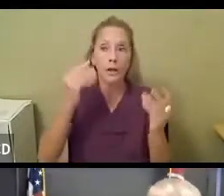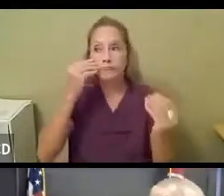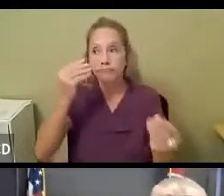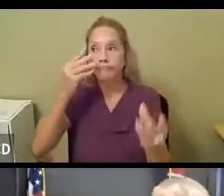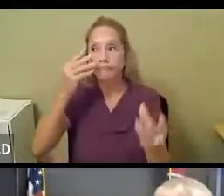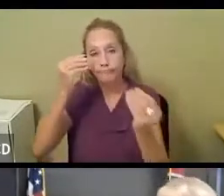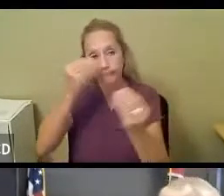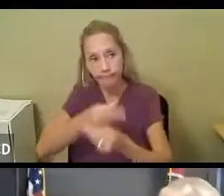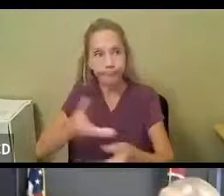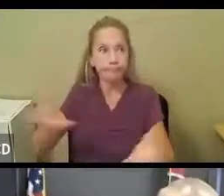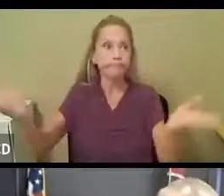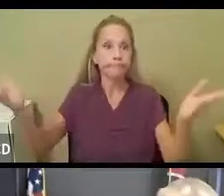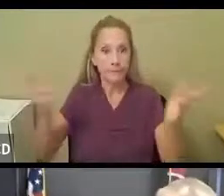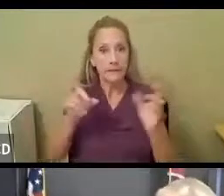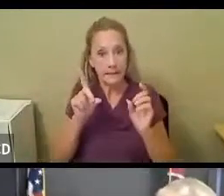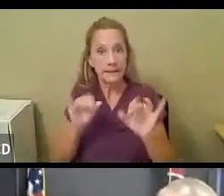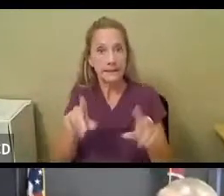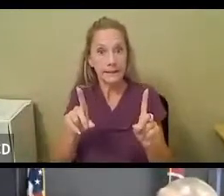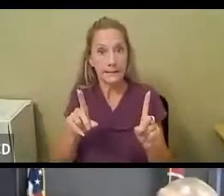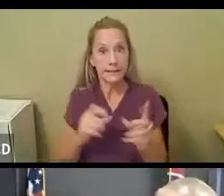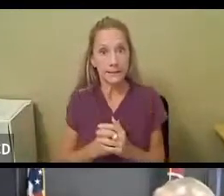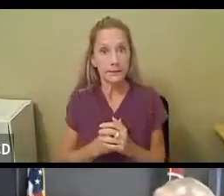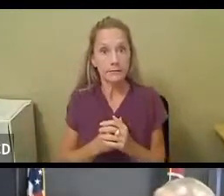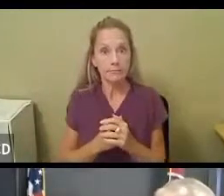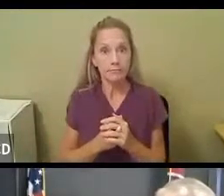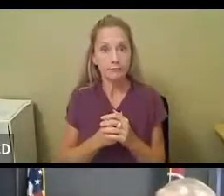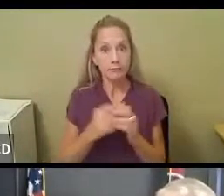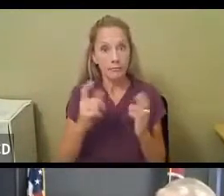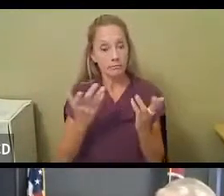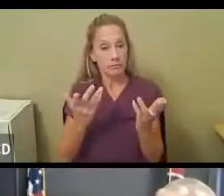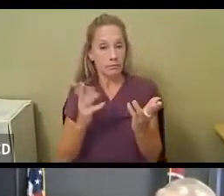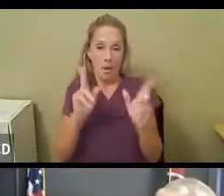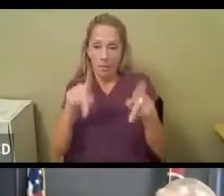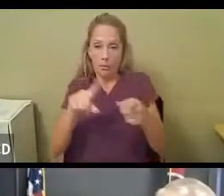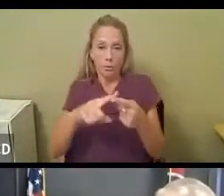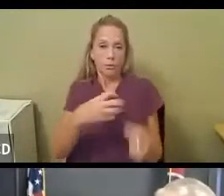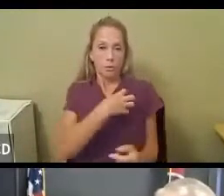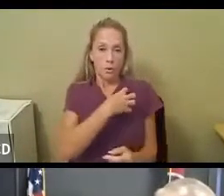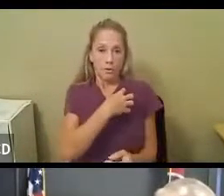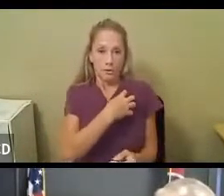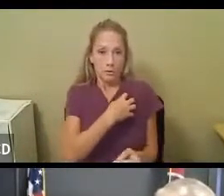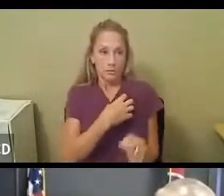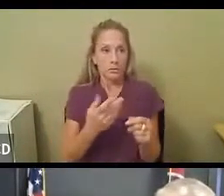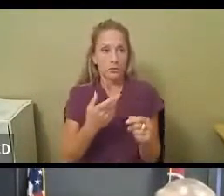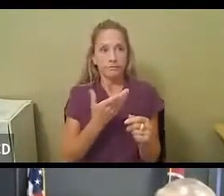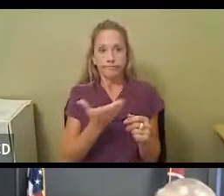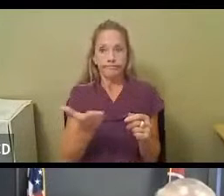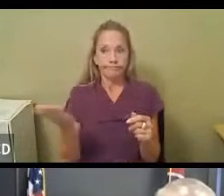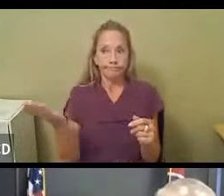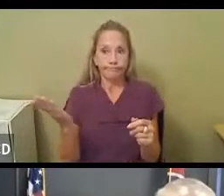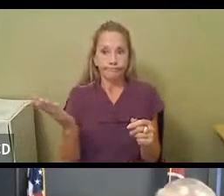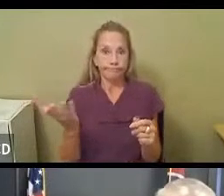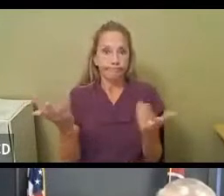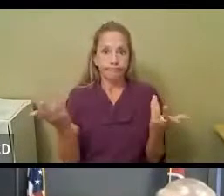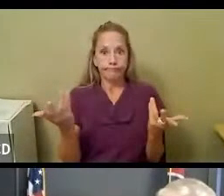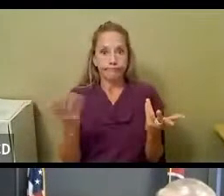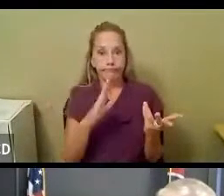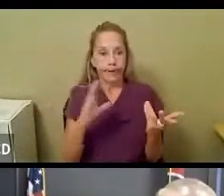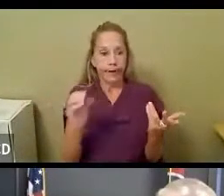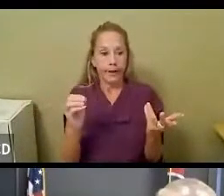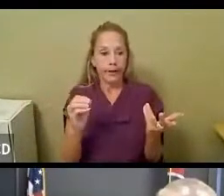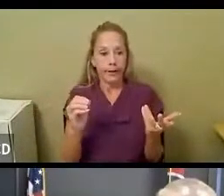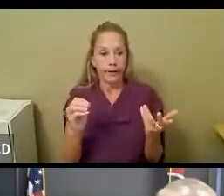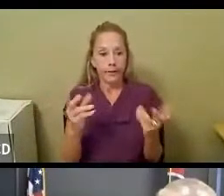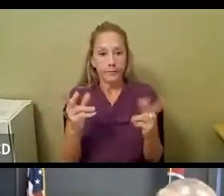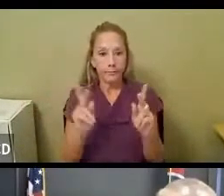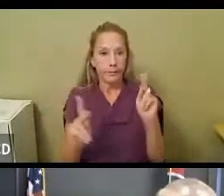delivery has been done. And I would hope, although this would be up to law enforcement and be up to the goodwill of the